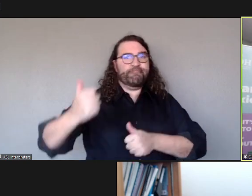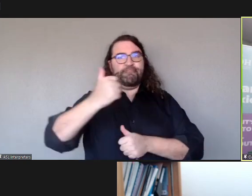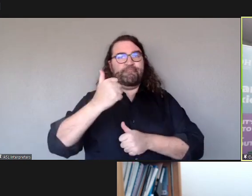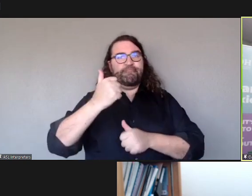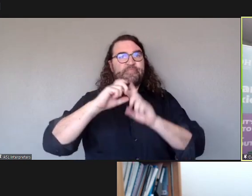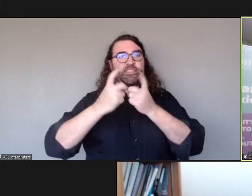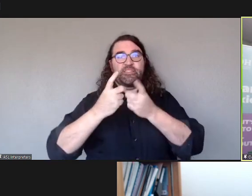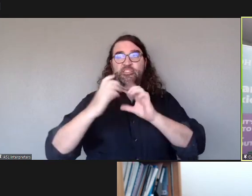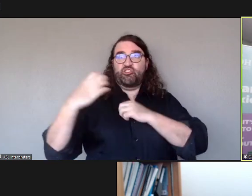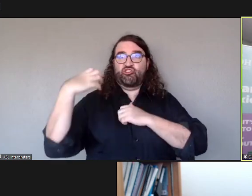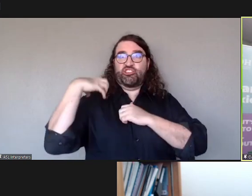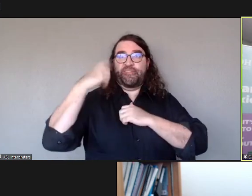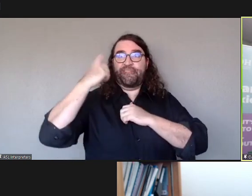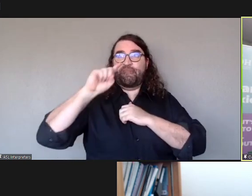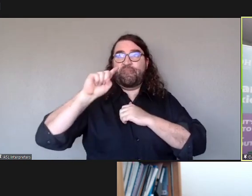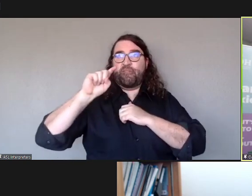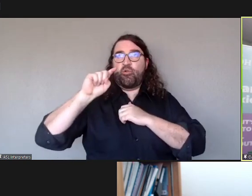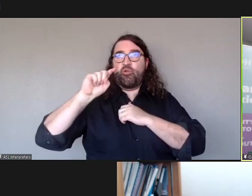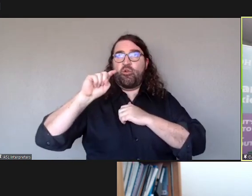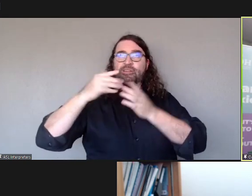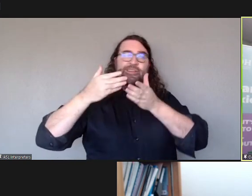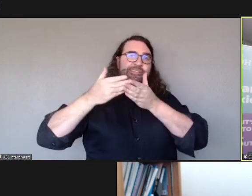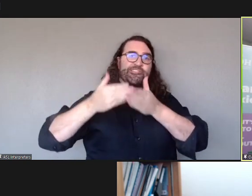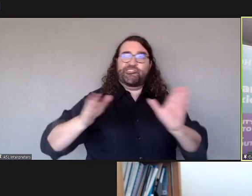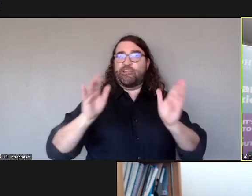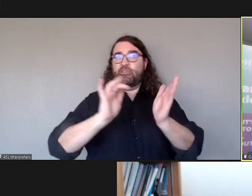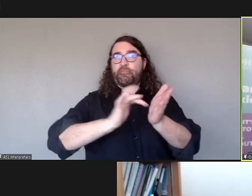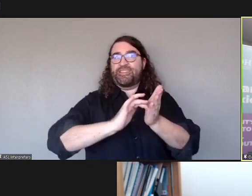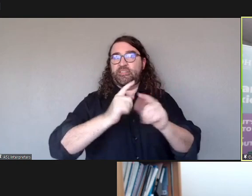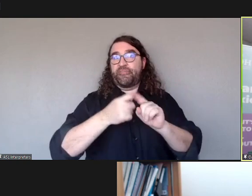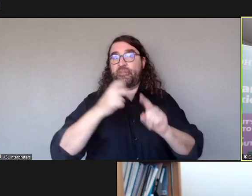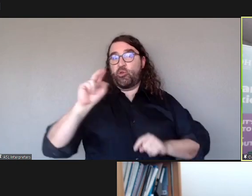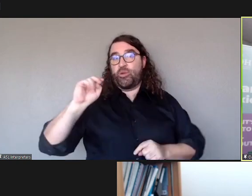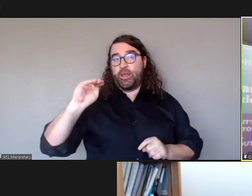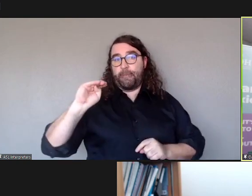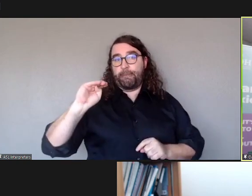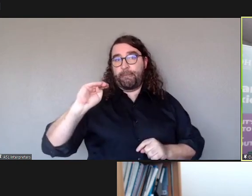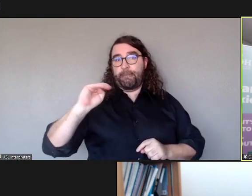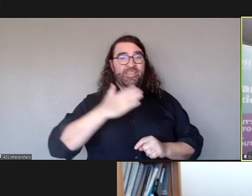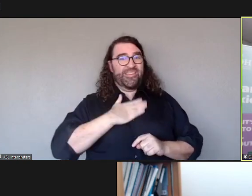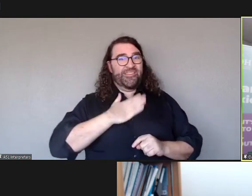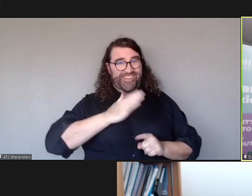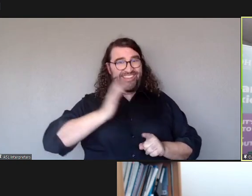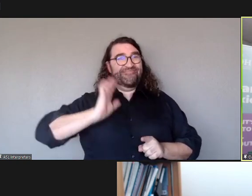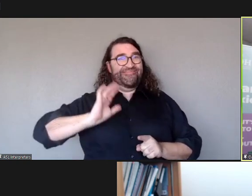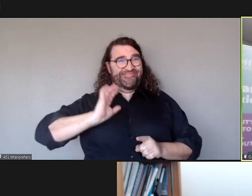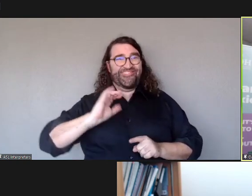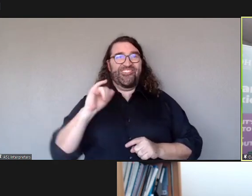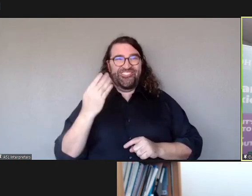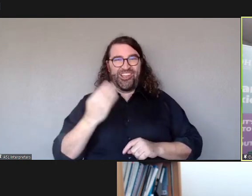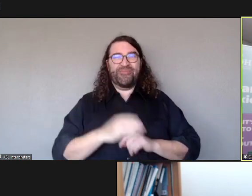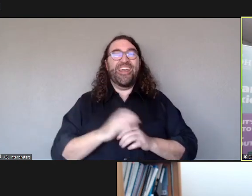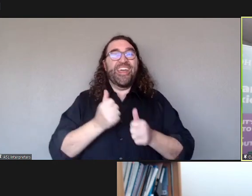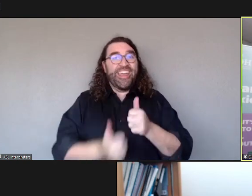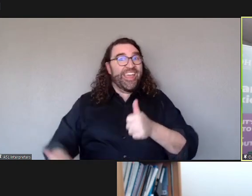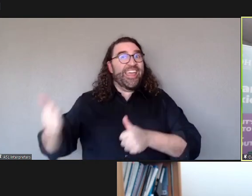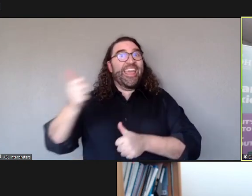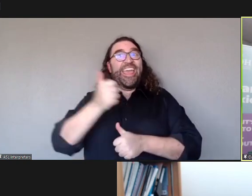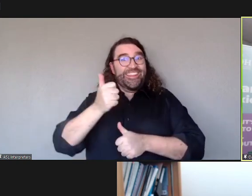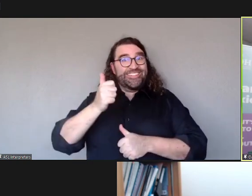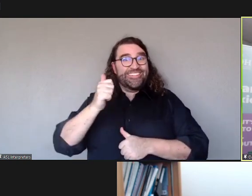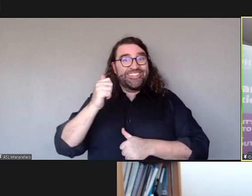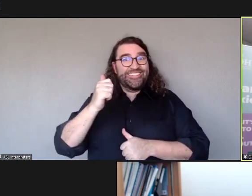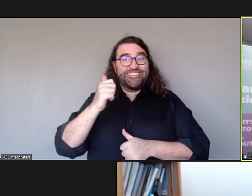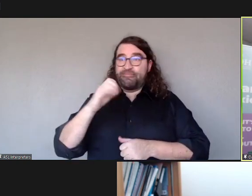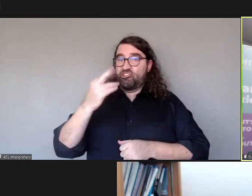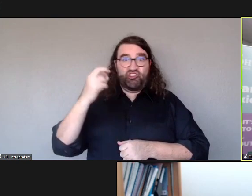of in general internal medicine over at UNM, my old job, and the chair of medicine at UNM about